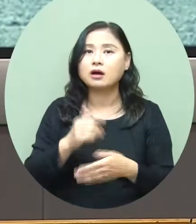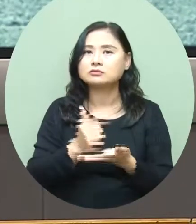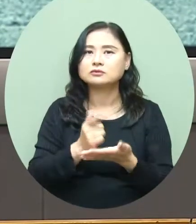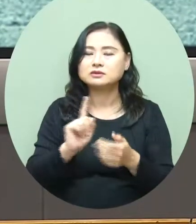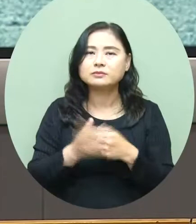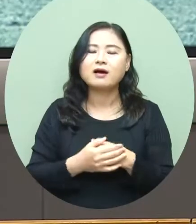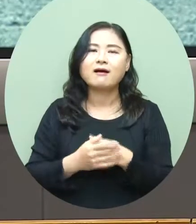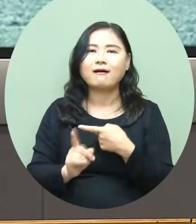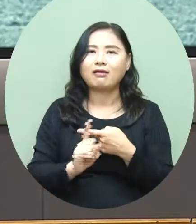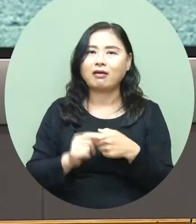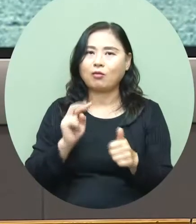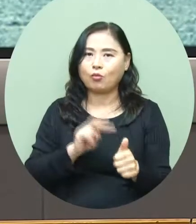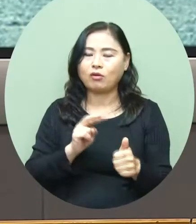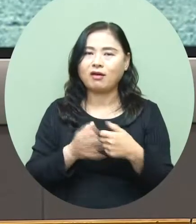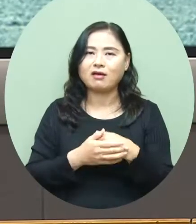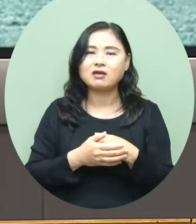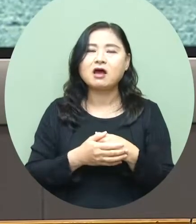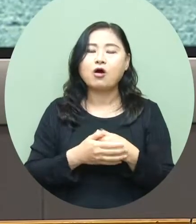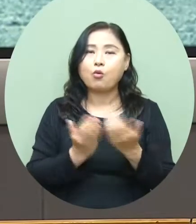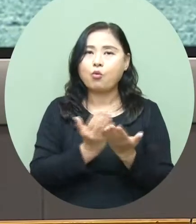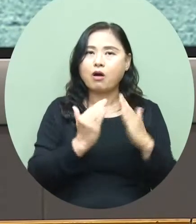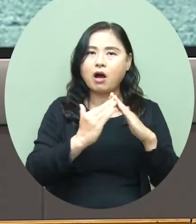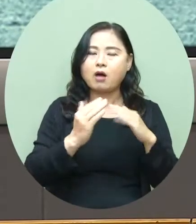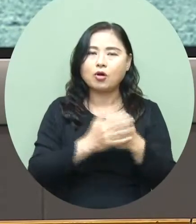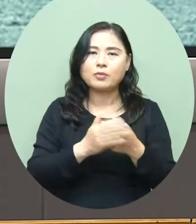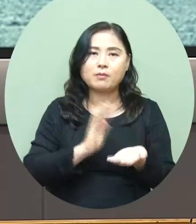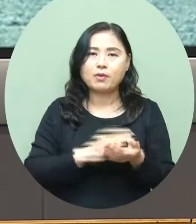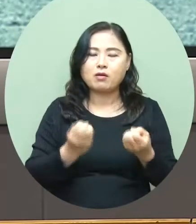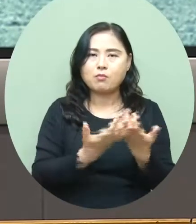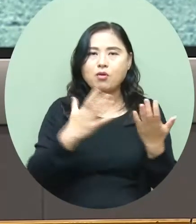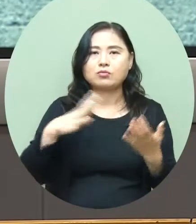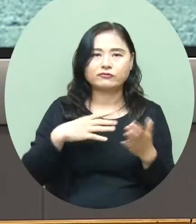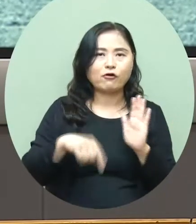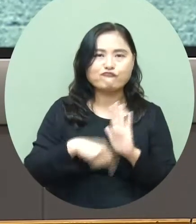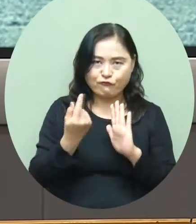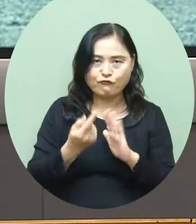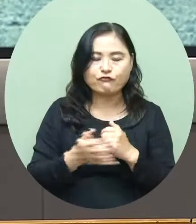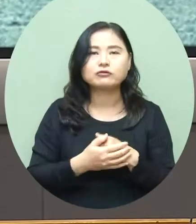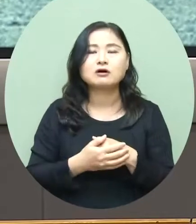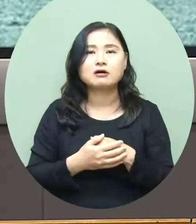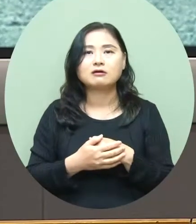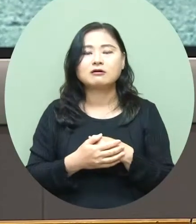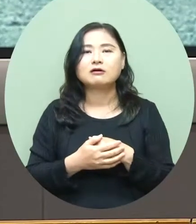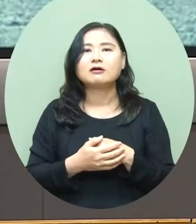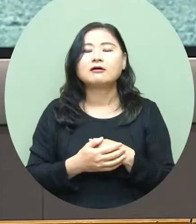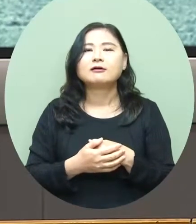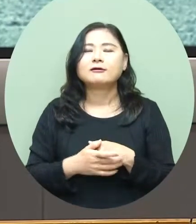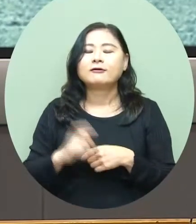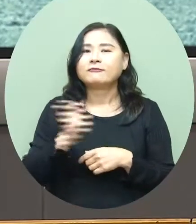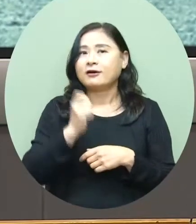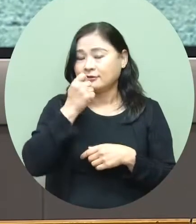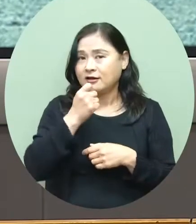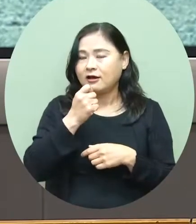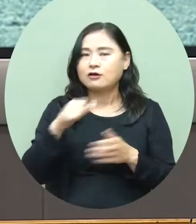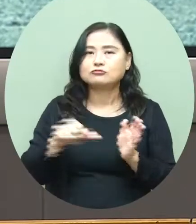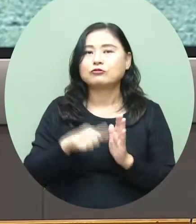resumption. The key thing is key risk management to minimize the risk of outbreaks at schools.